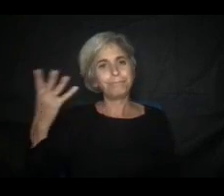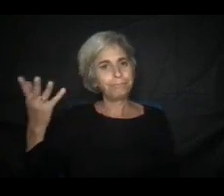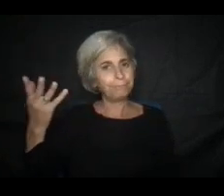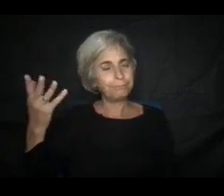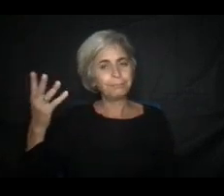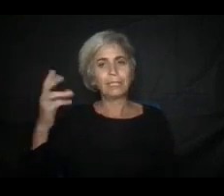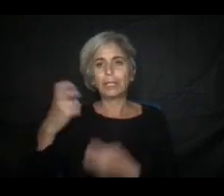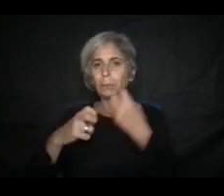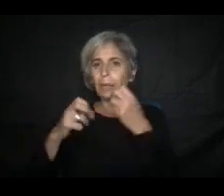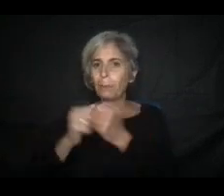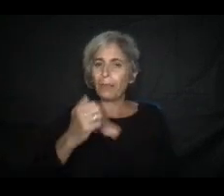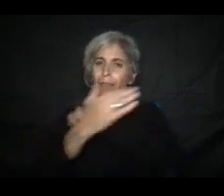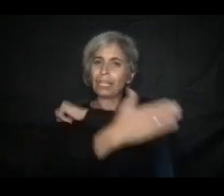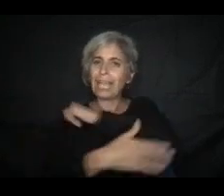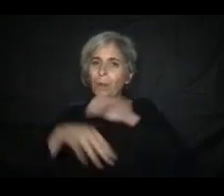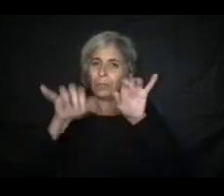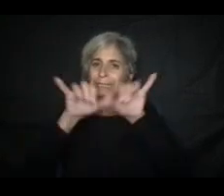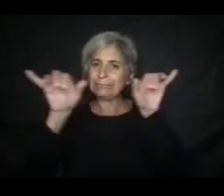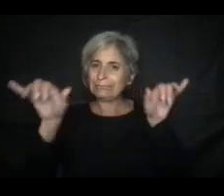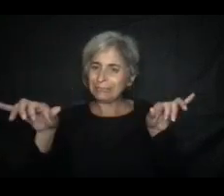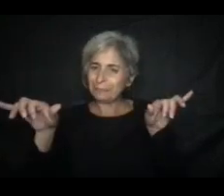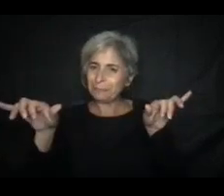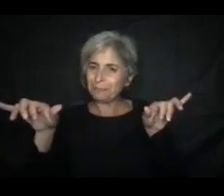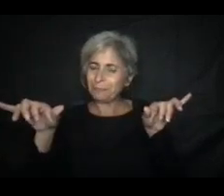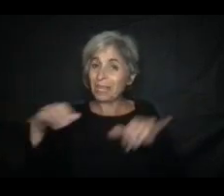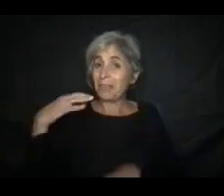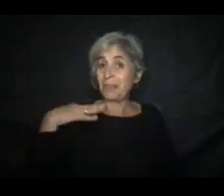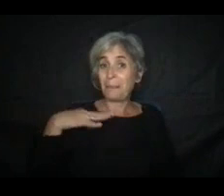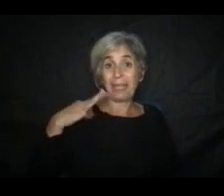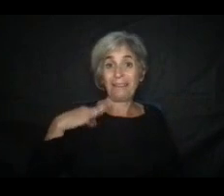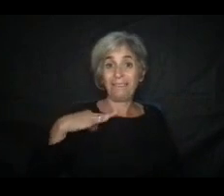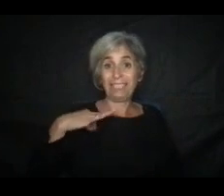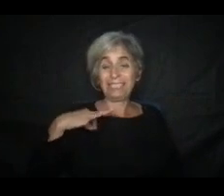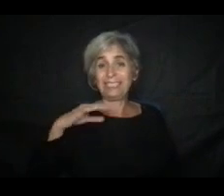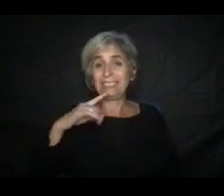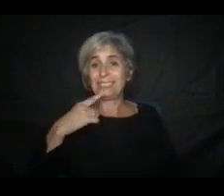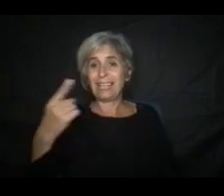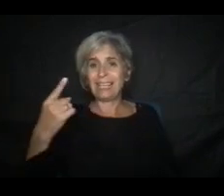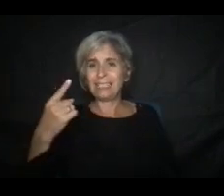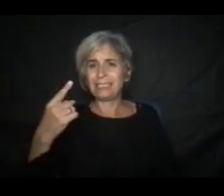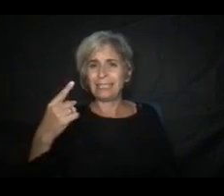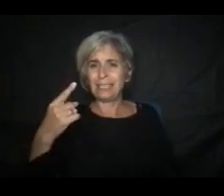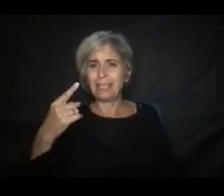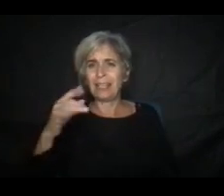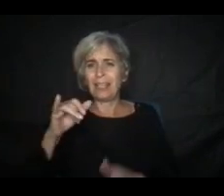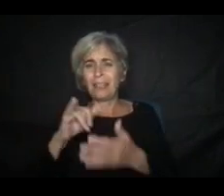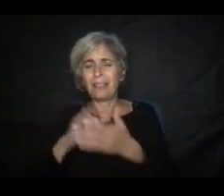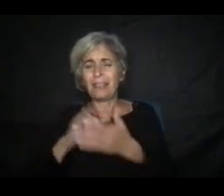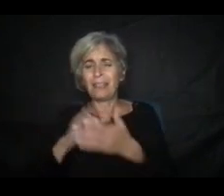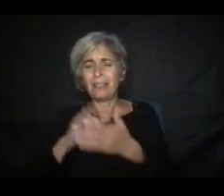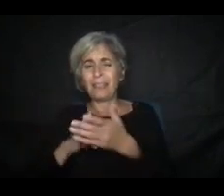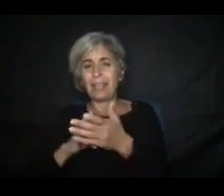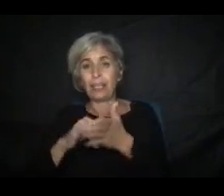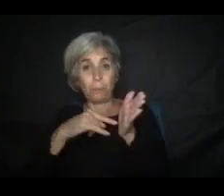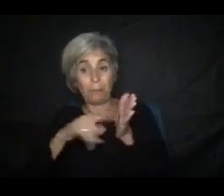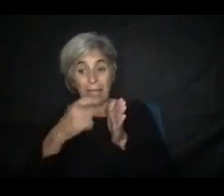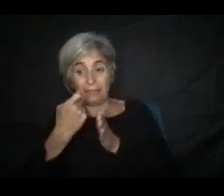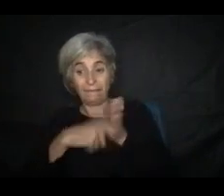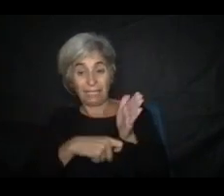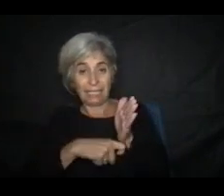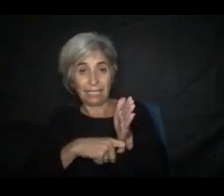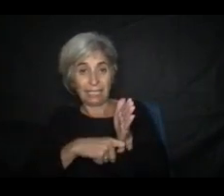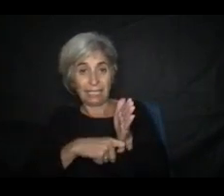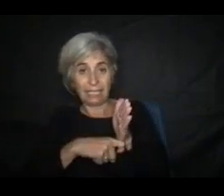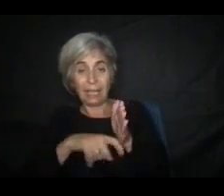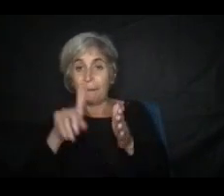the county's current system. The benefit says that basically that those entities that pay the fee have to receive some